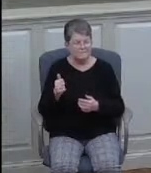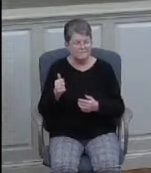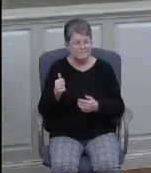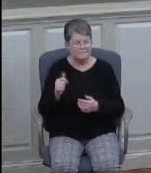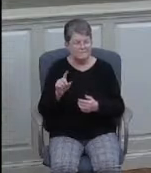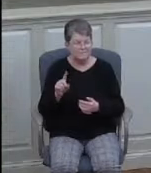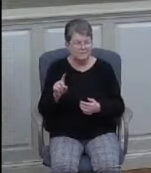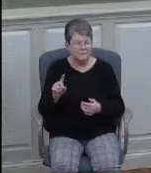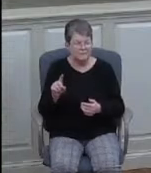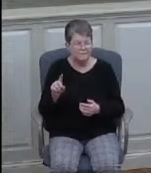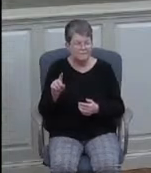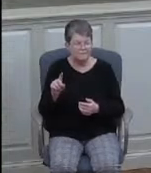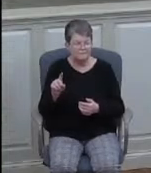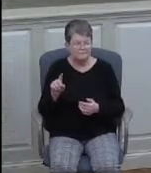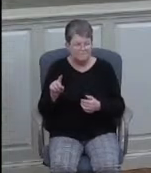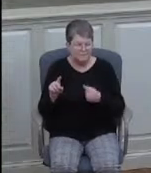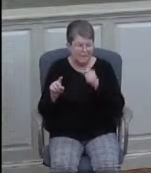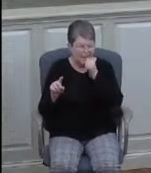61-810-1B.